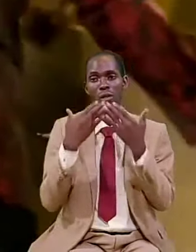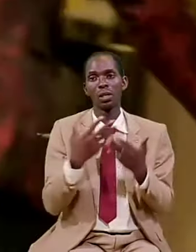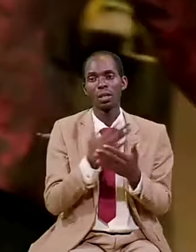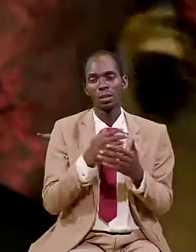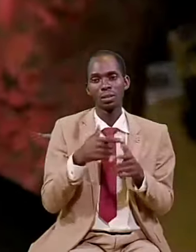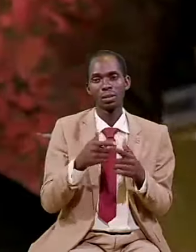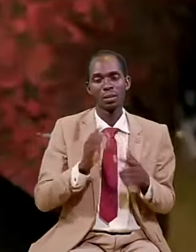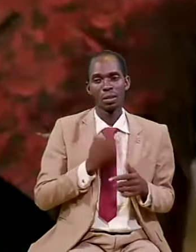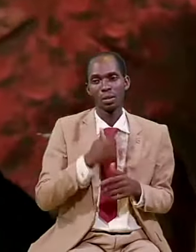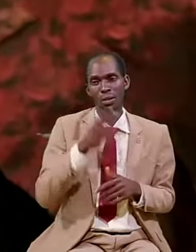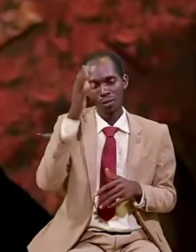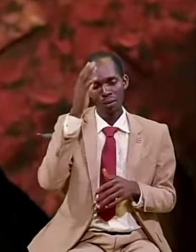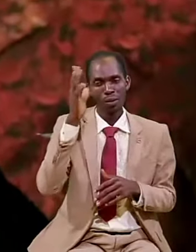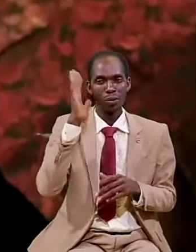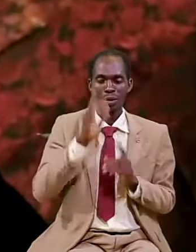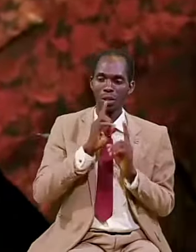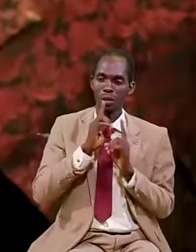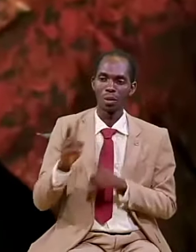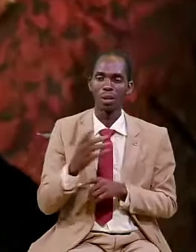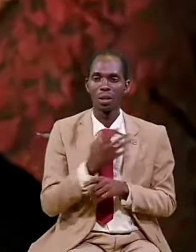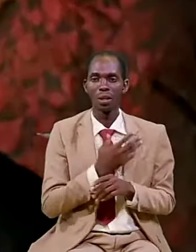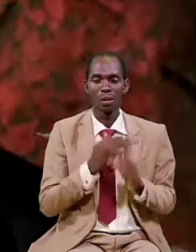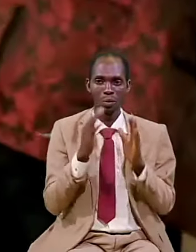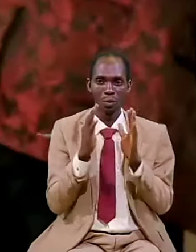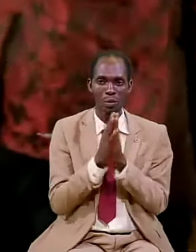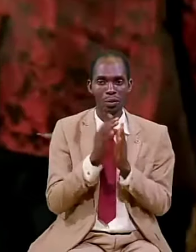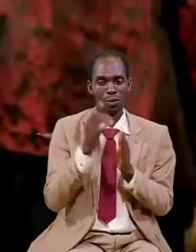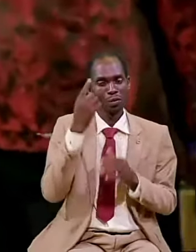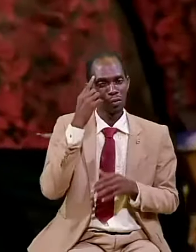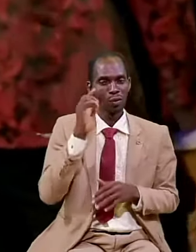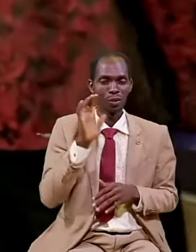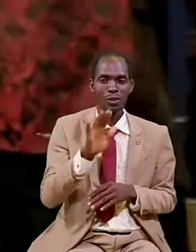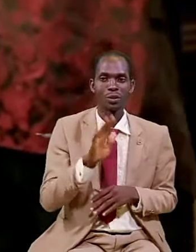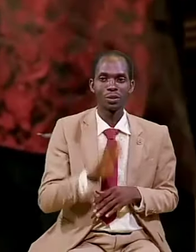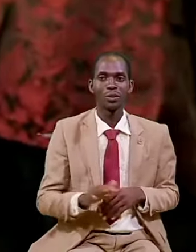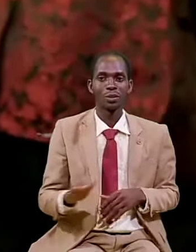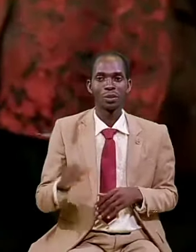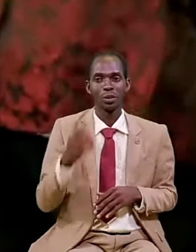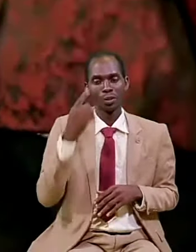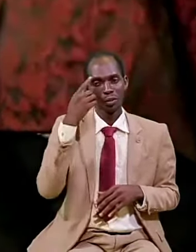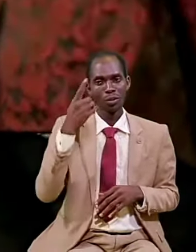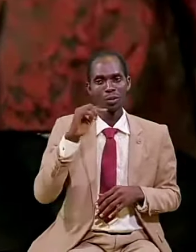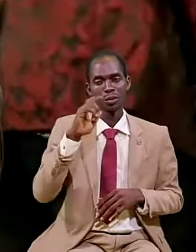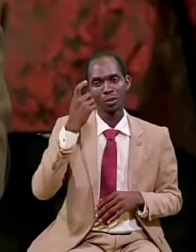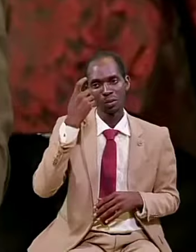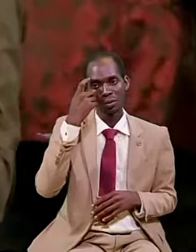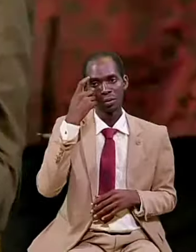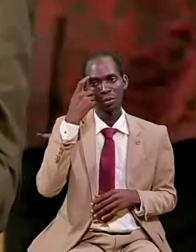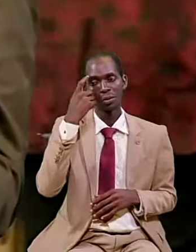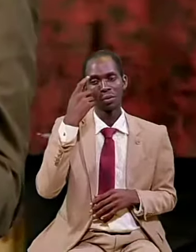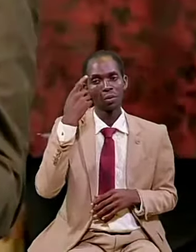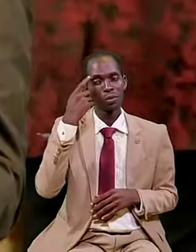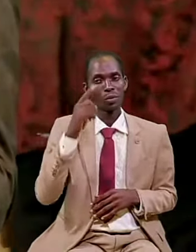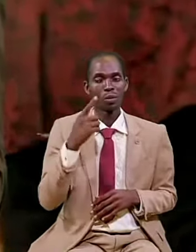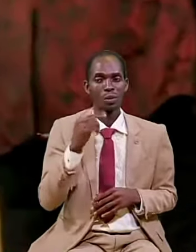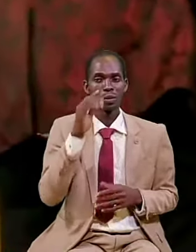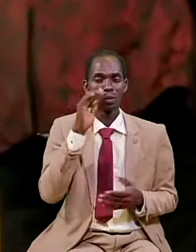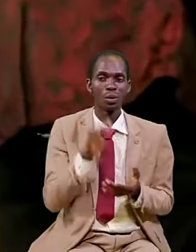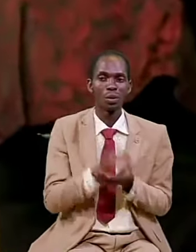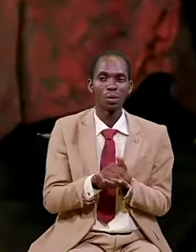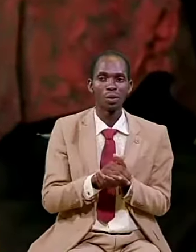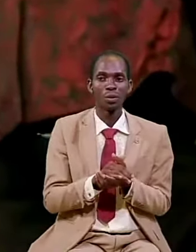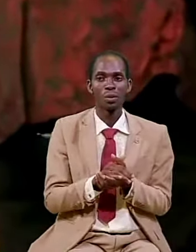respond and pray for his children, for the governor, for his wife, and upon